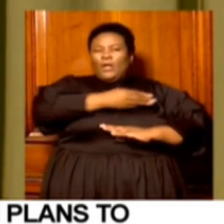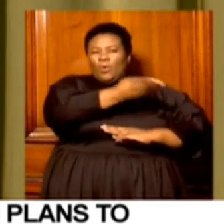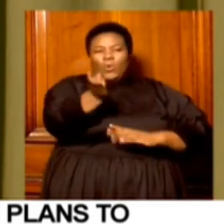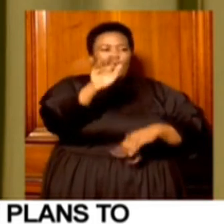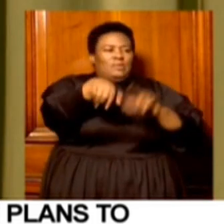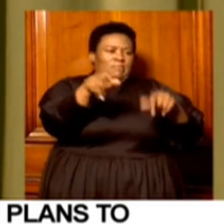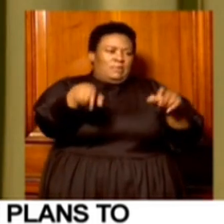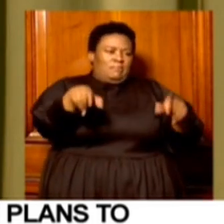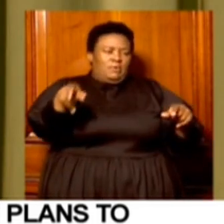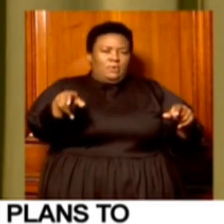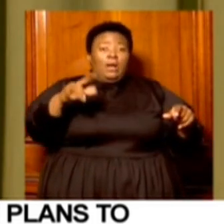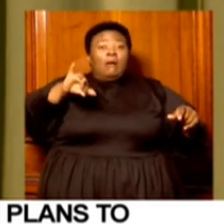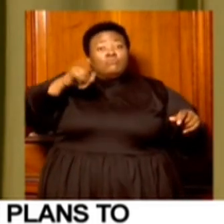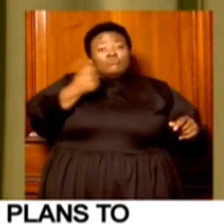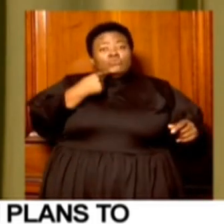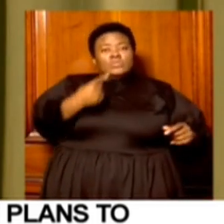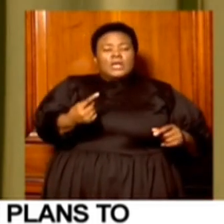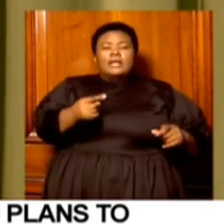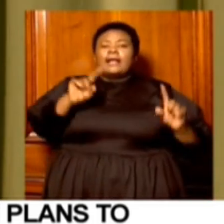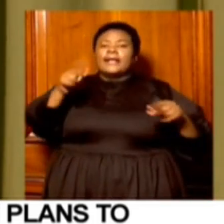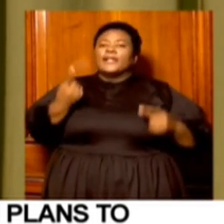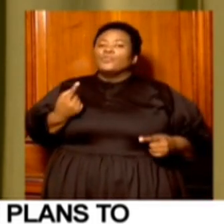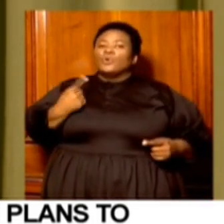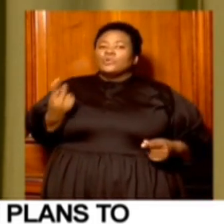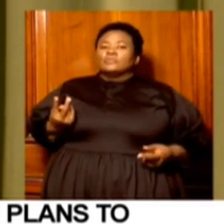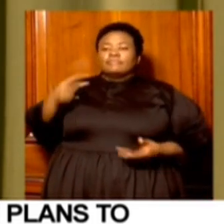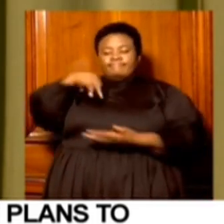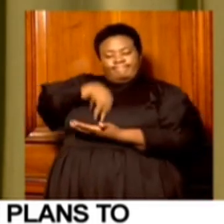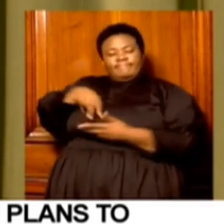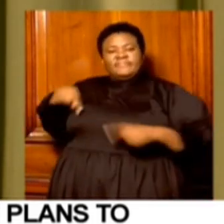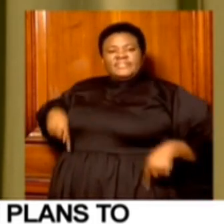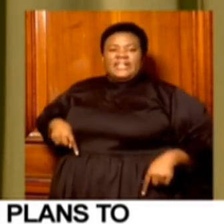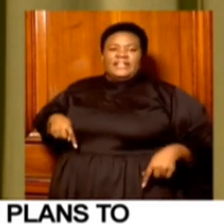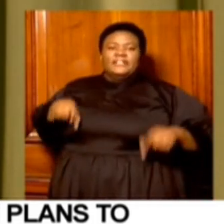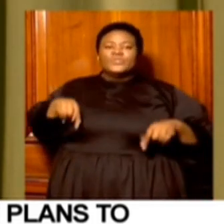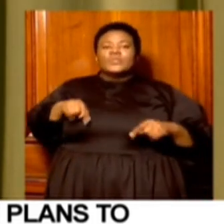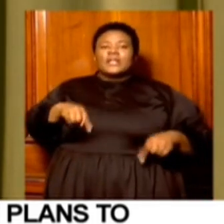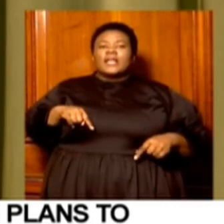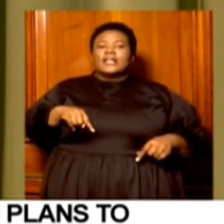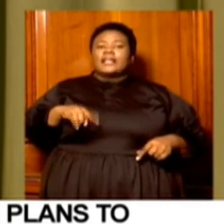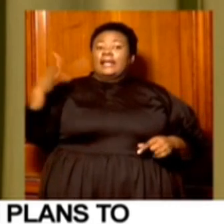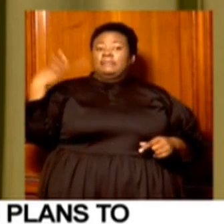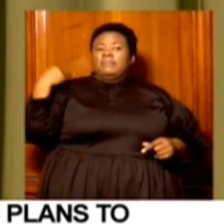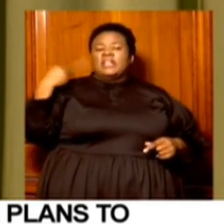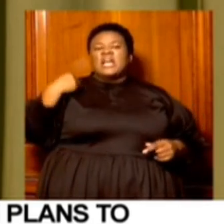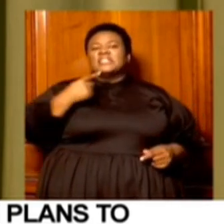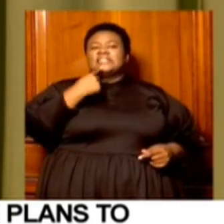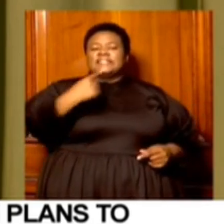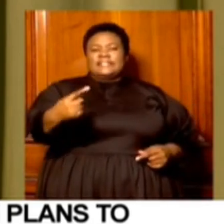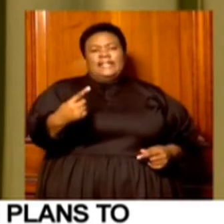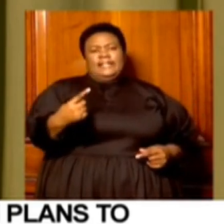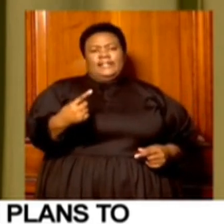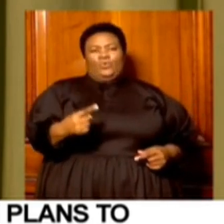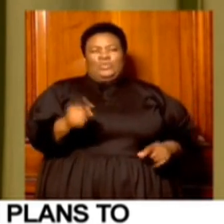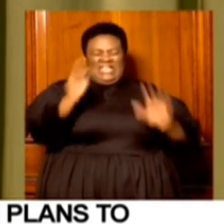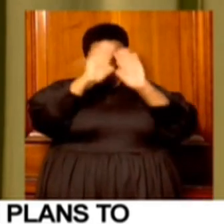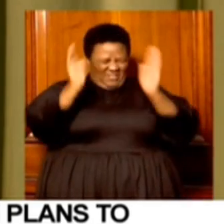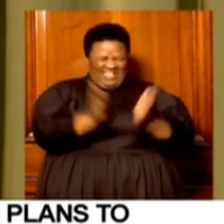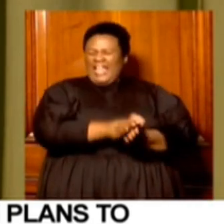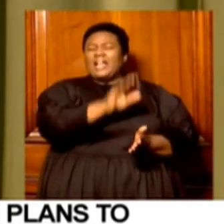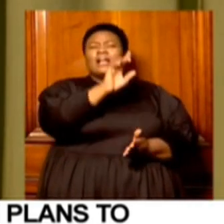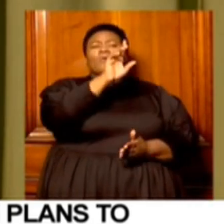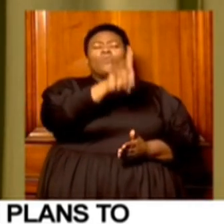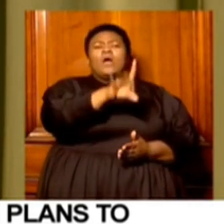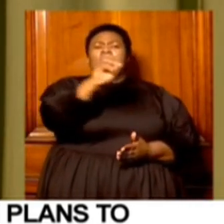there is nothing that I can stand here today as a minister and vouch that is 100%